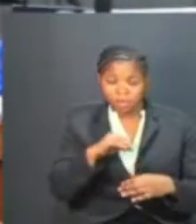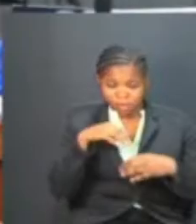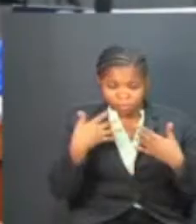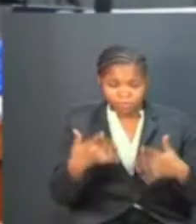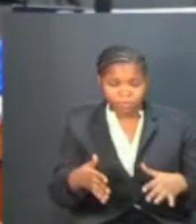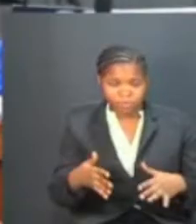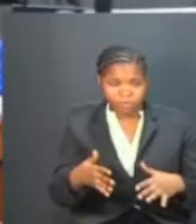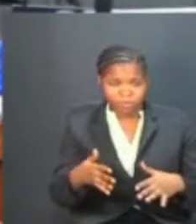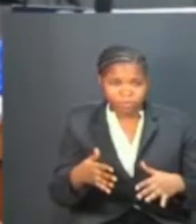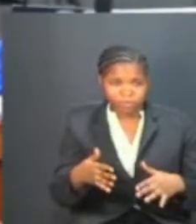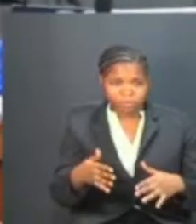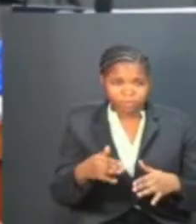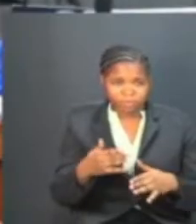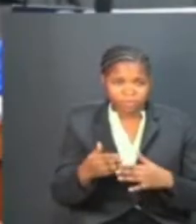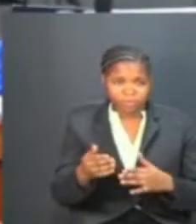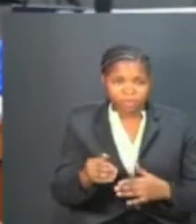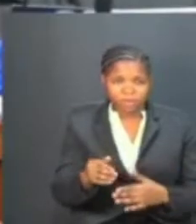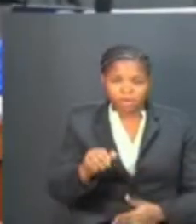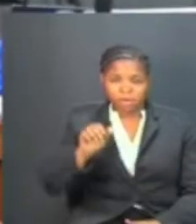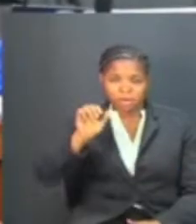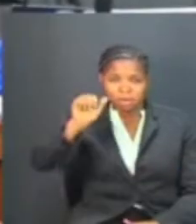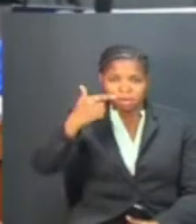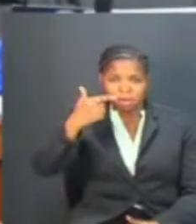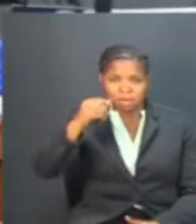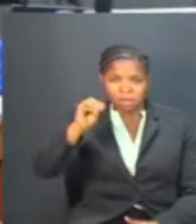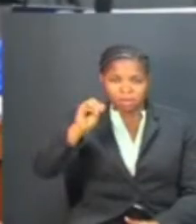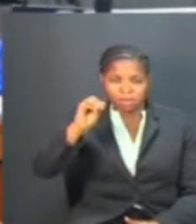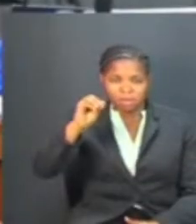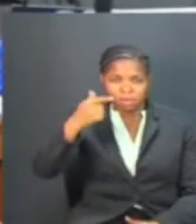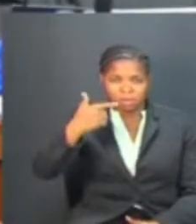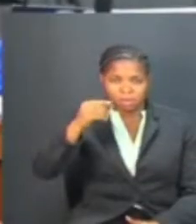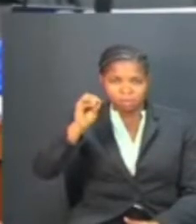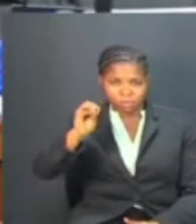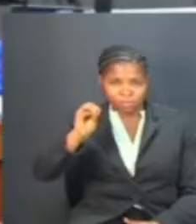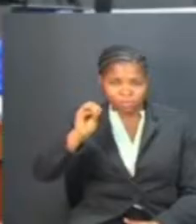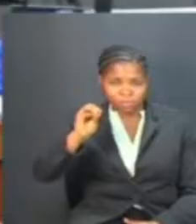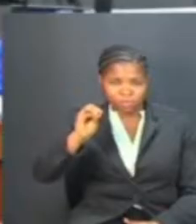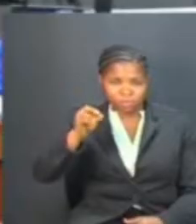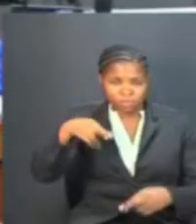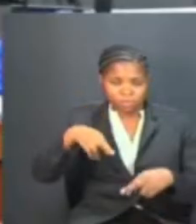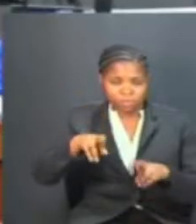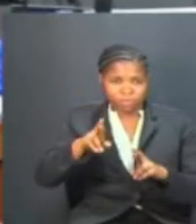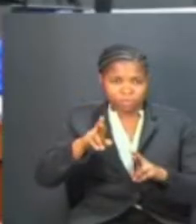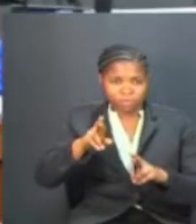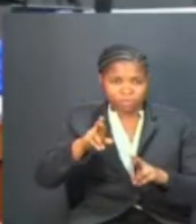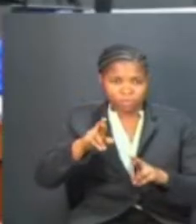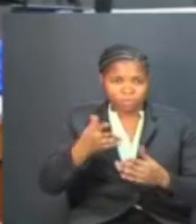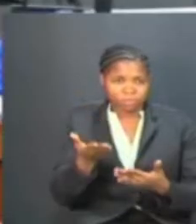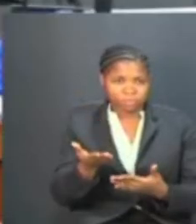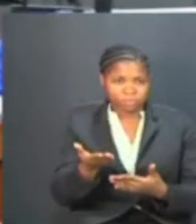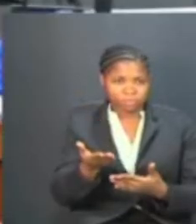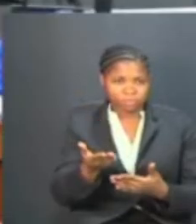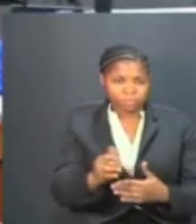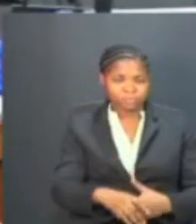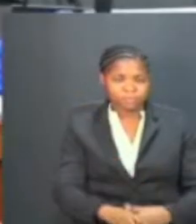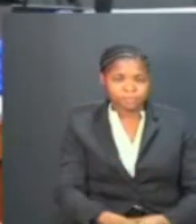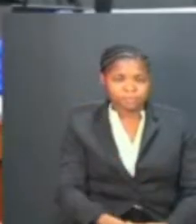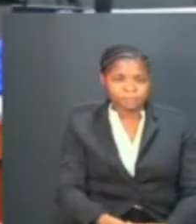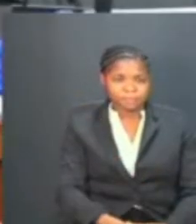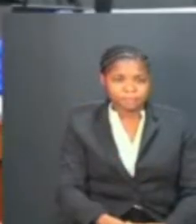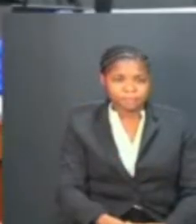The roads are Macro Agogo Road, Agogo Chedia Road, and Supreme Savior Canaan Road.